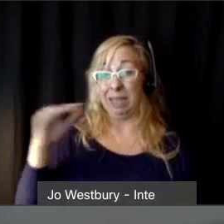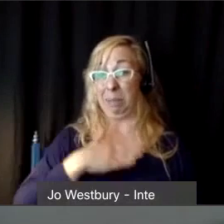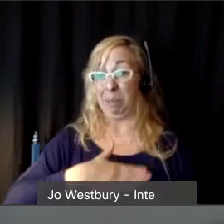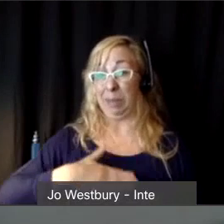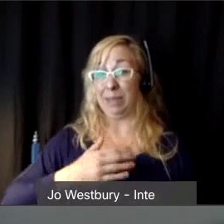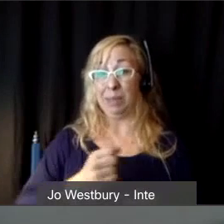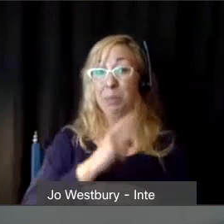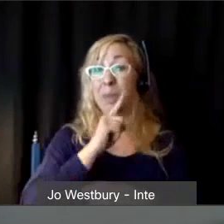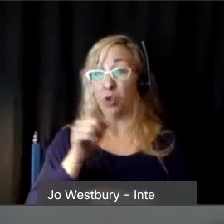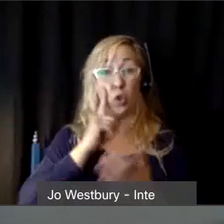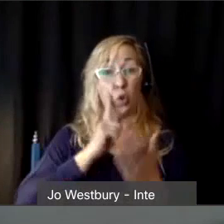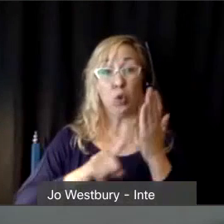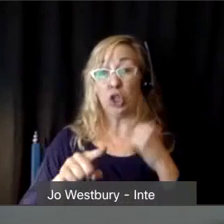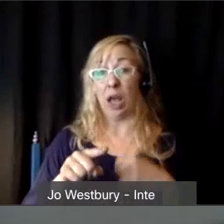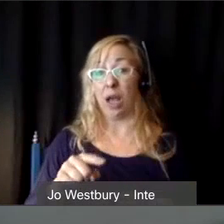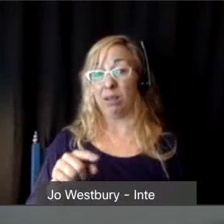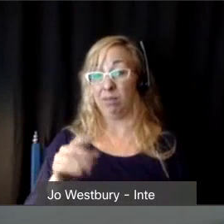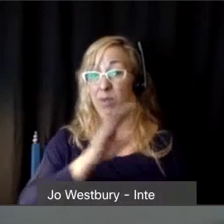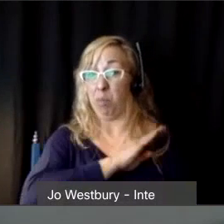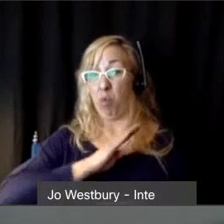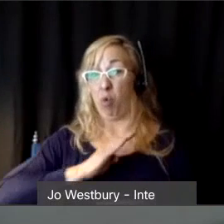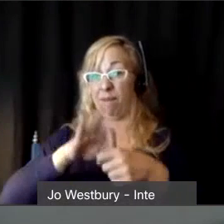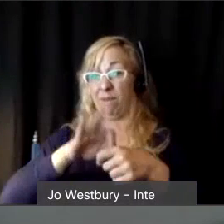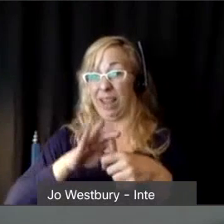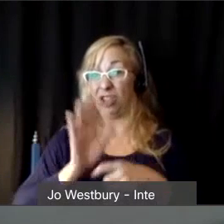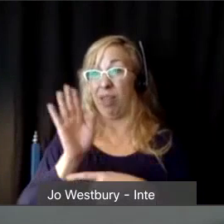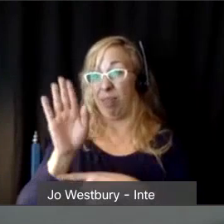Elections website and